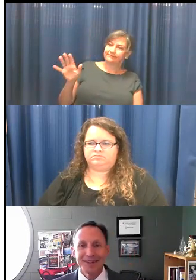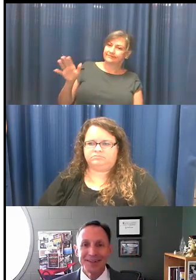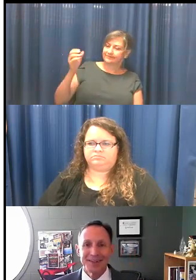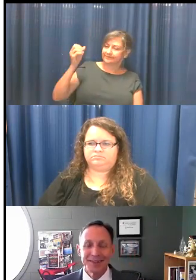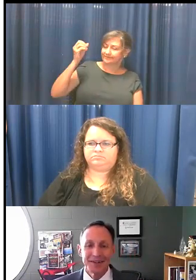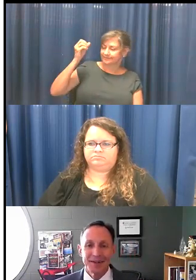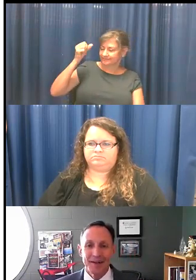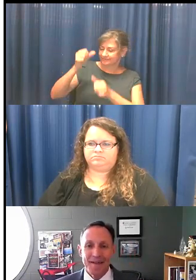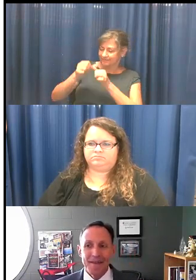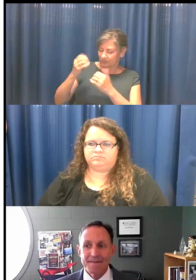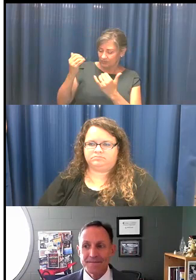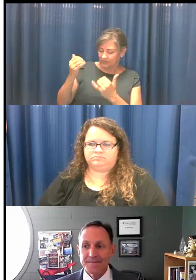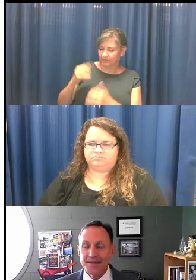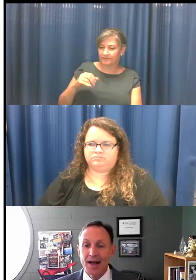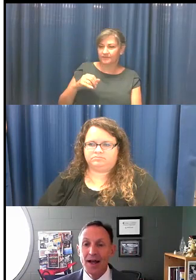Yeah.